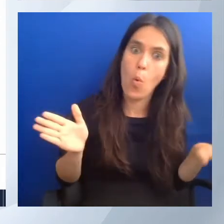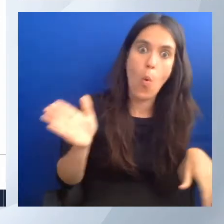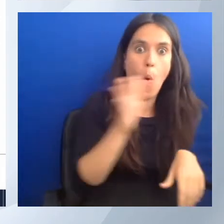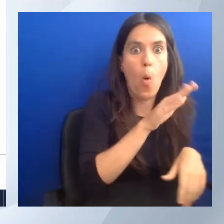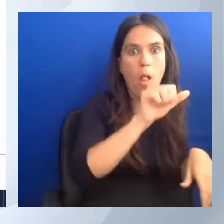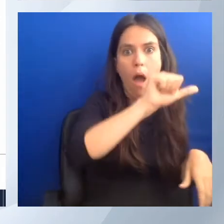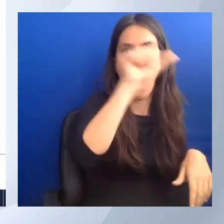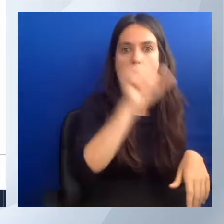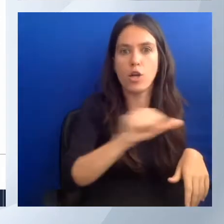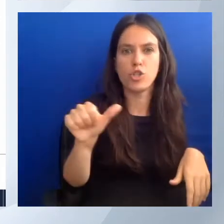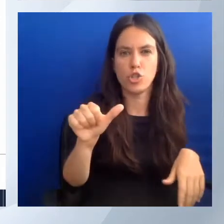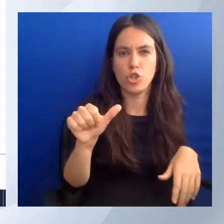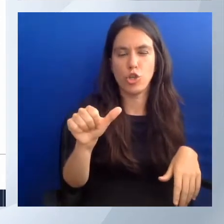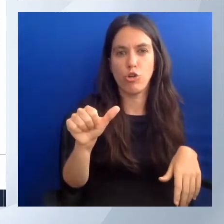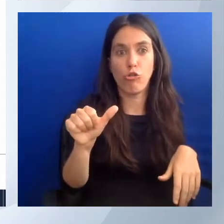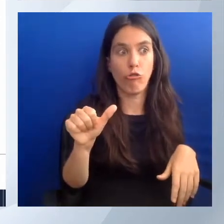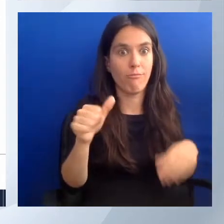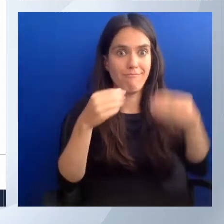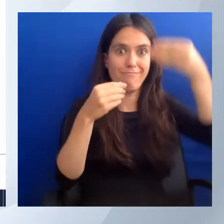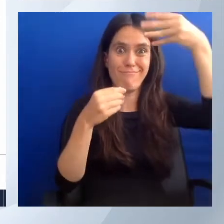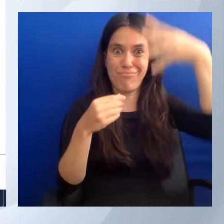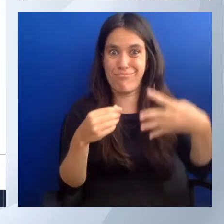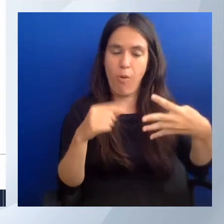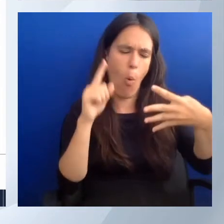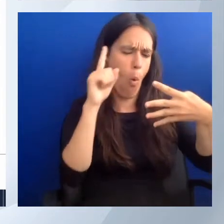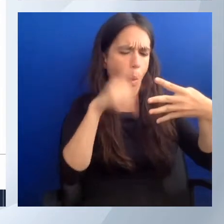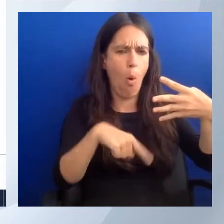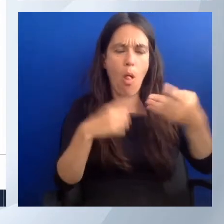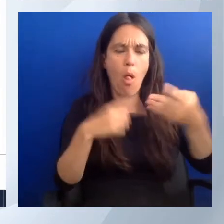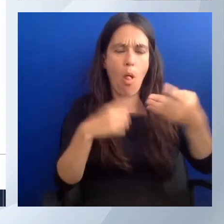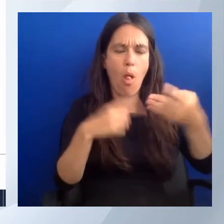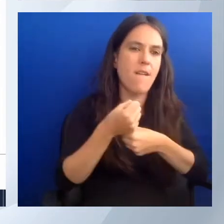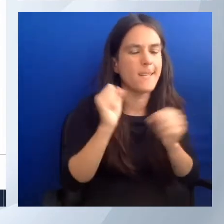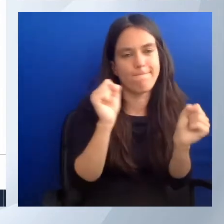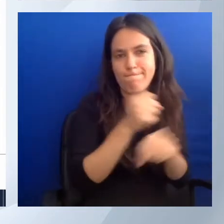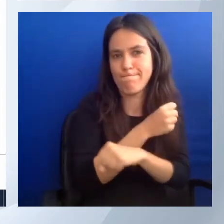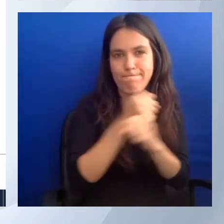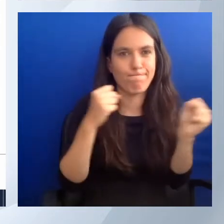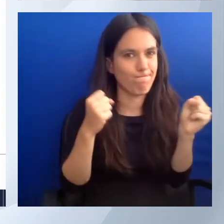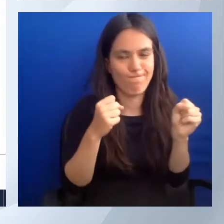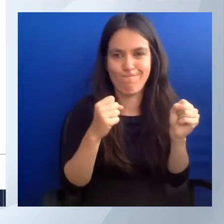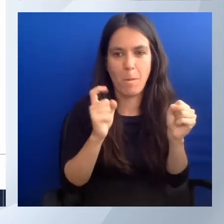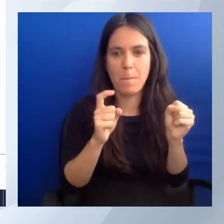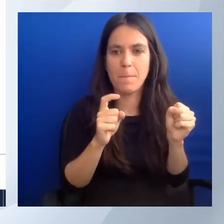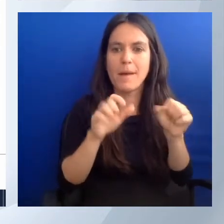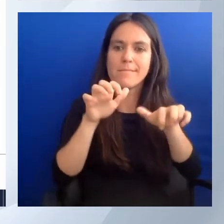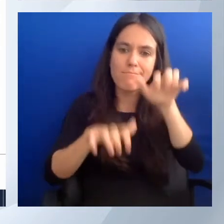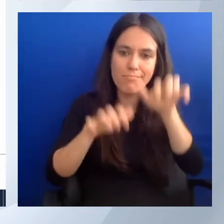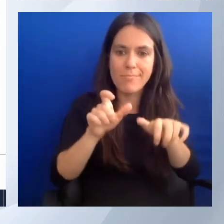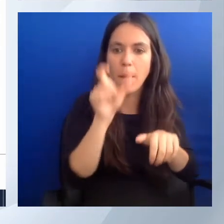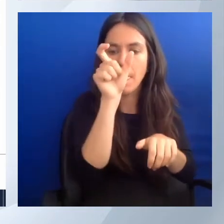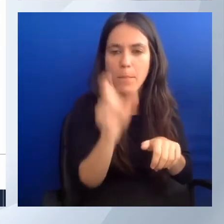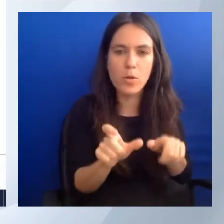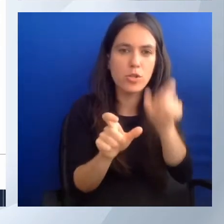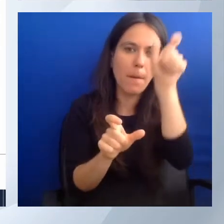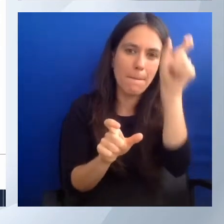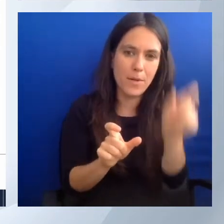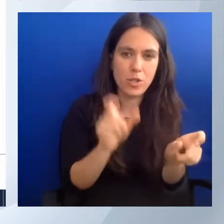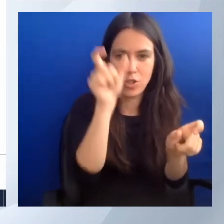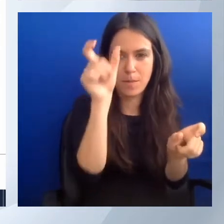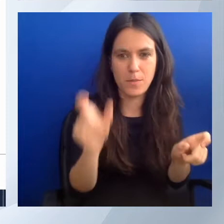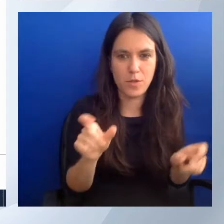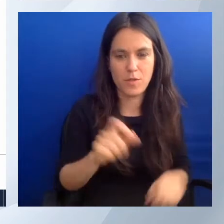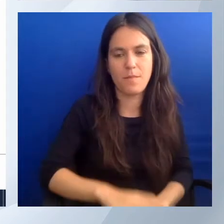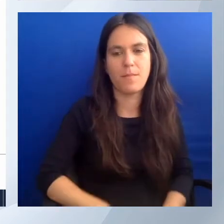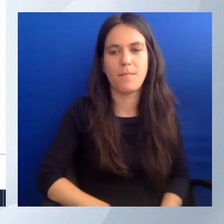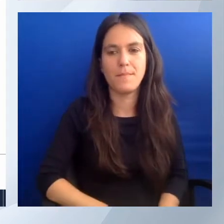I want to invite a dynamic group, so to say. So that's things that are not really there yet, but well,